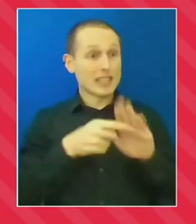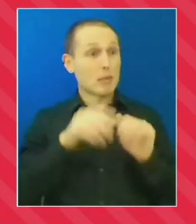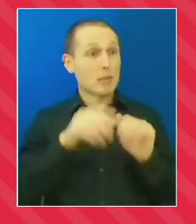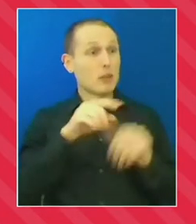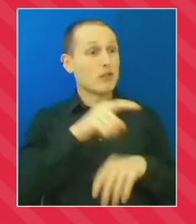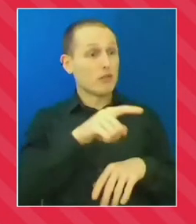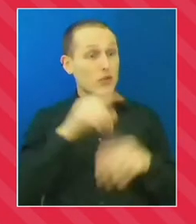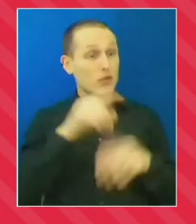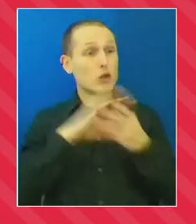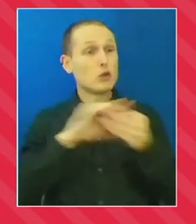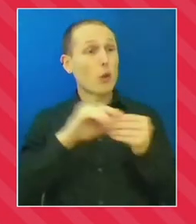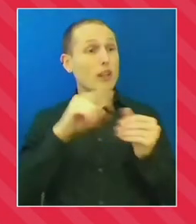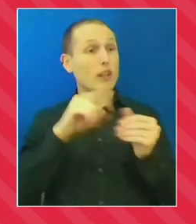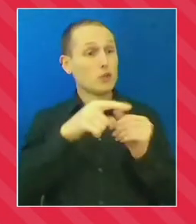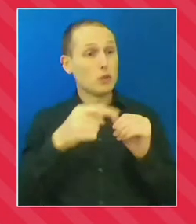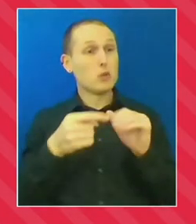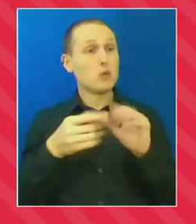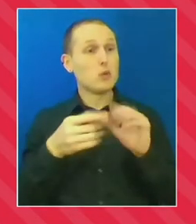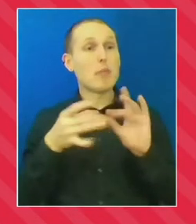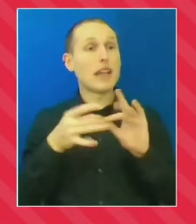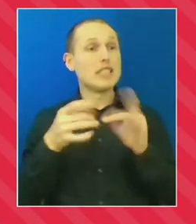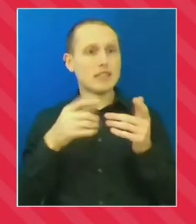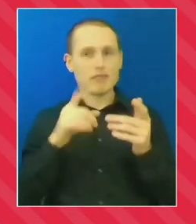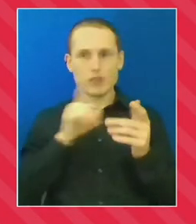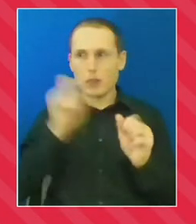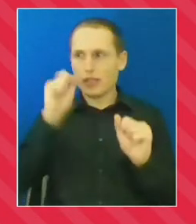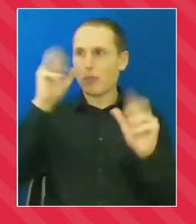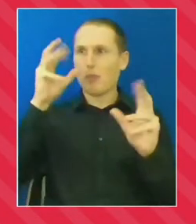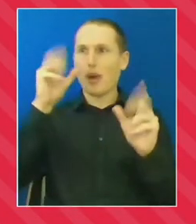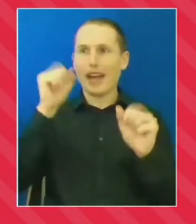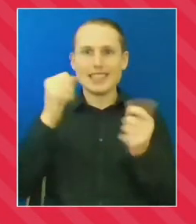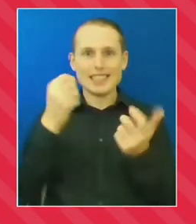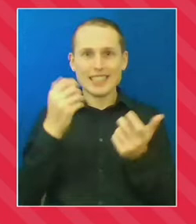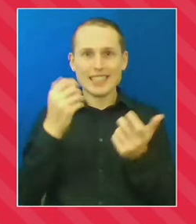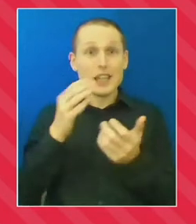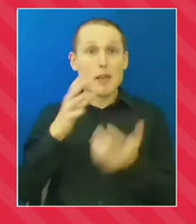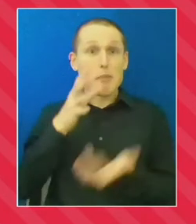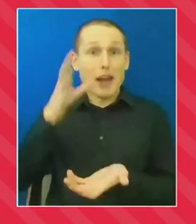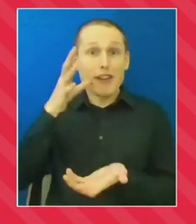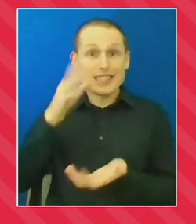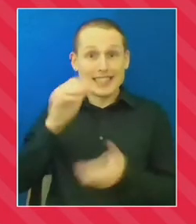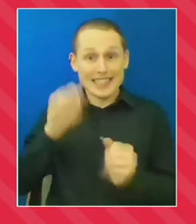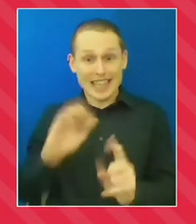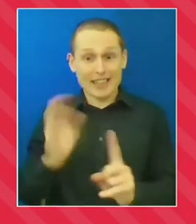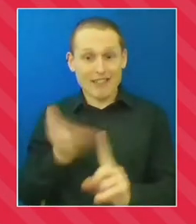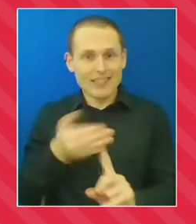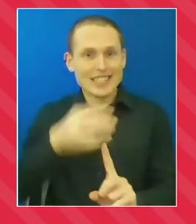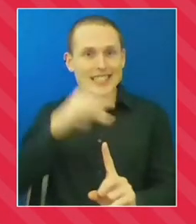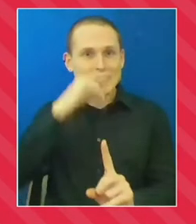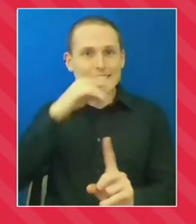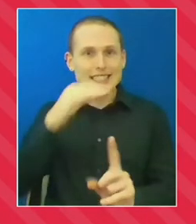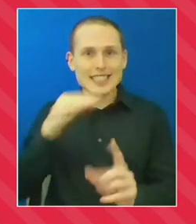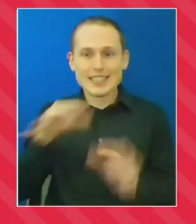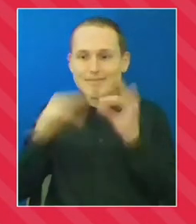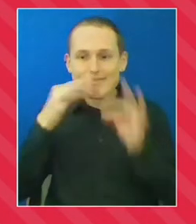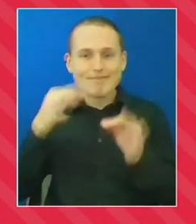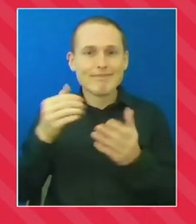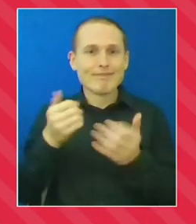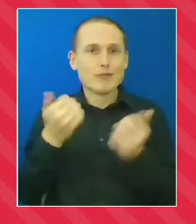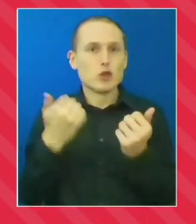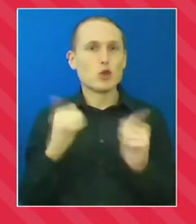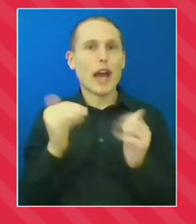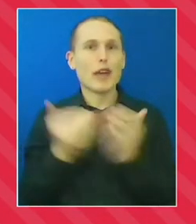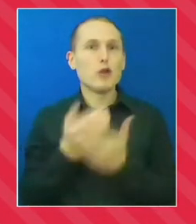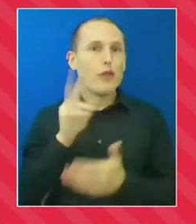about, you know, how surprising it is that parents are finding that kids are enjoying vegetables or trying new things. I mean, we saw